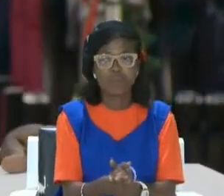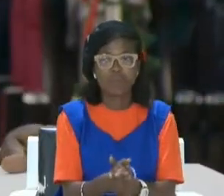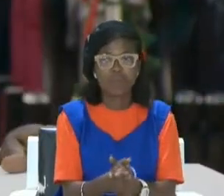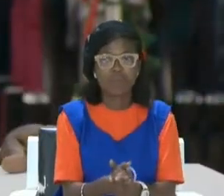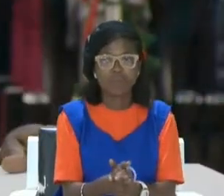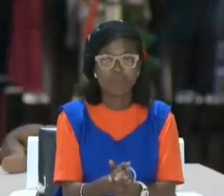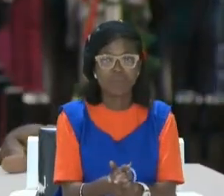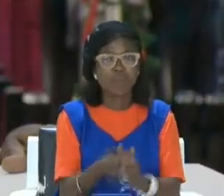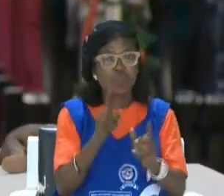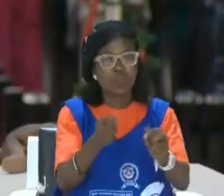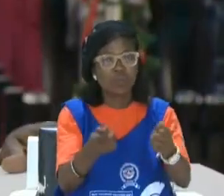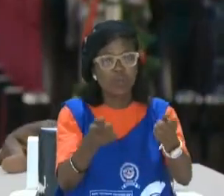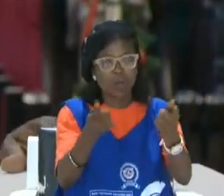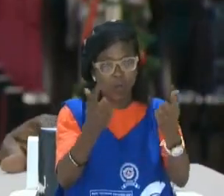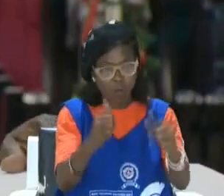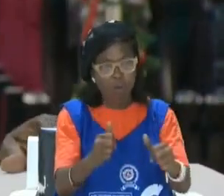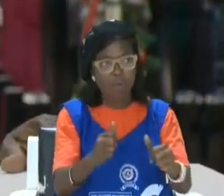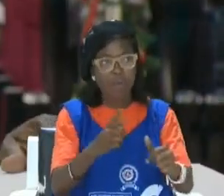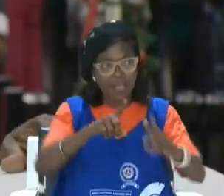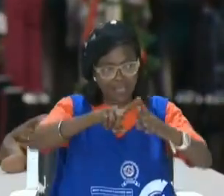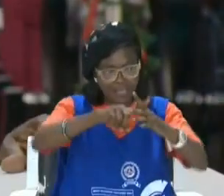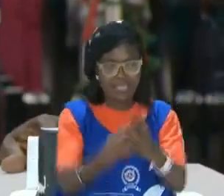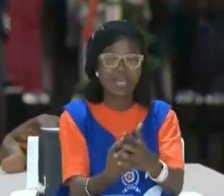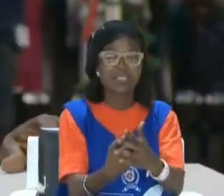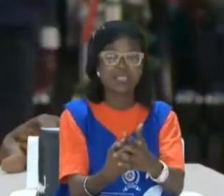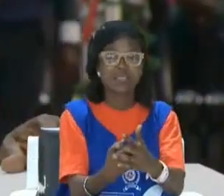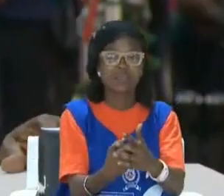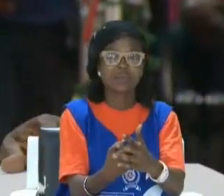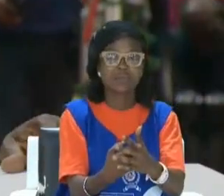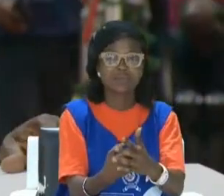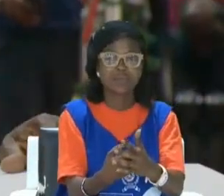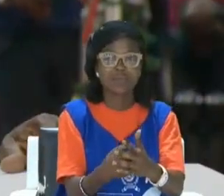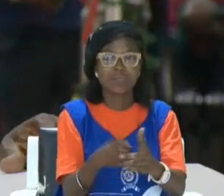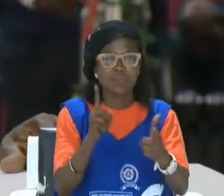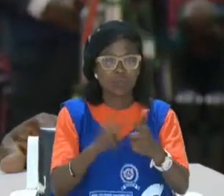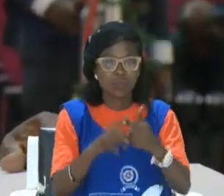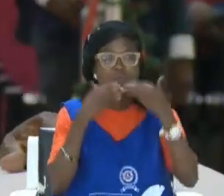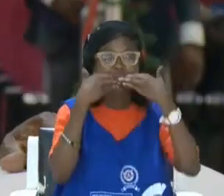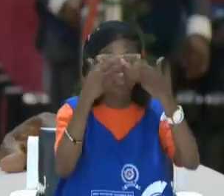You can come and start with thanking God,